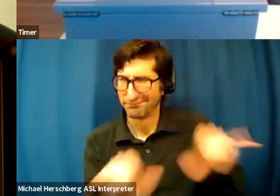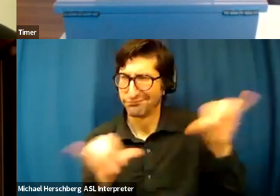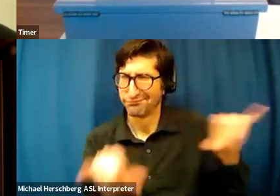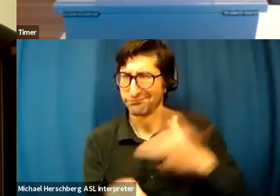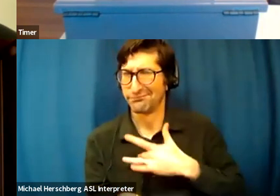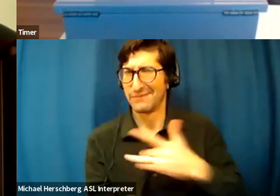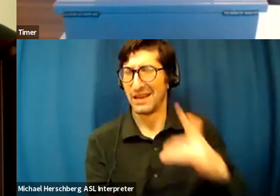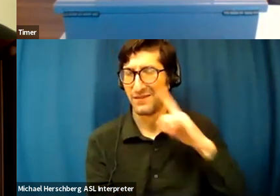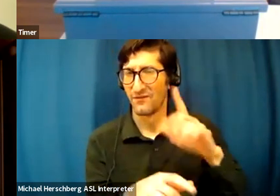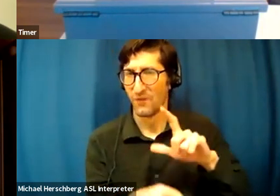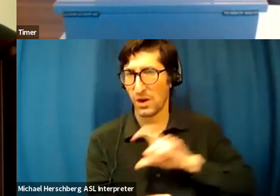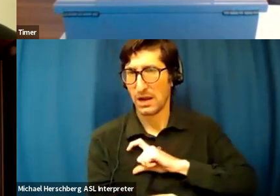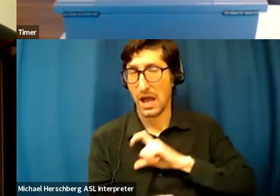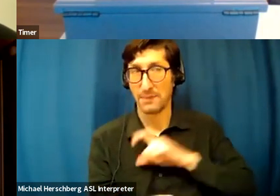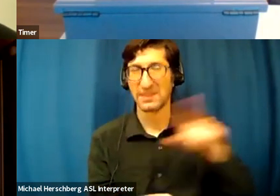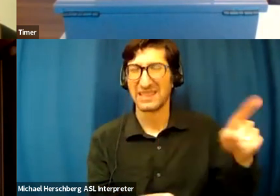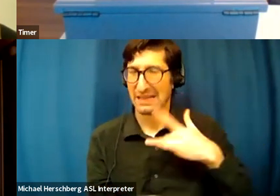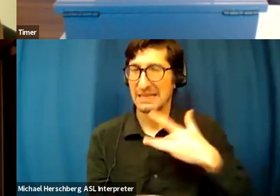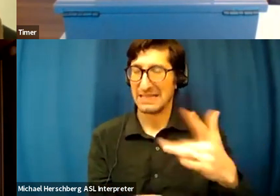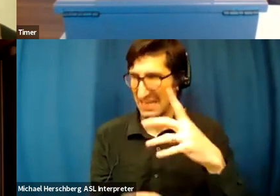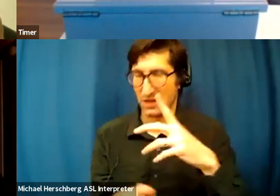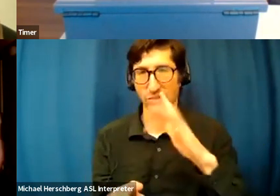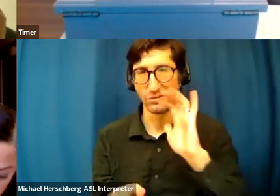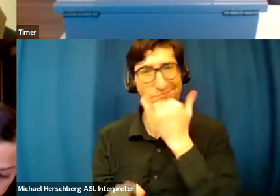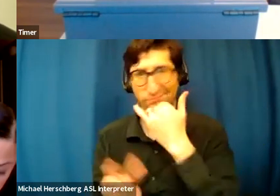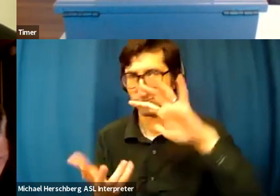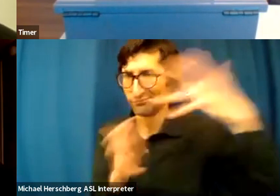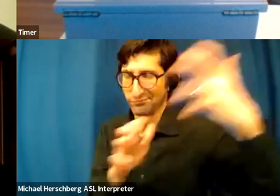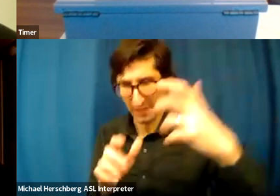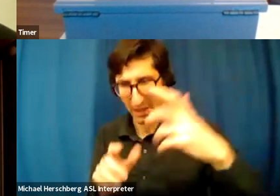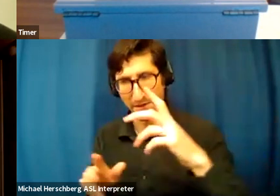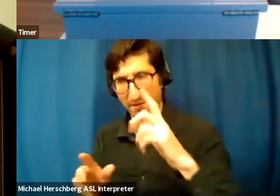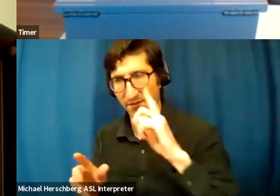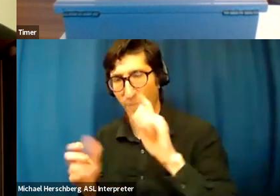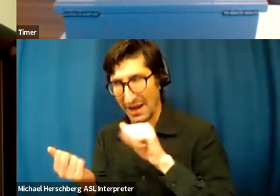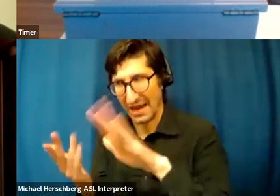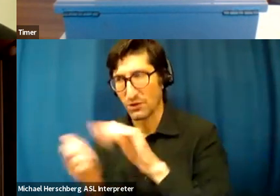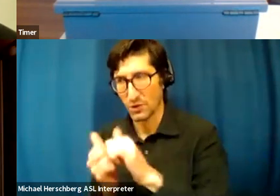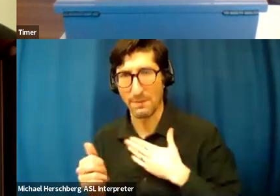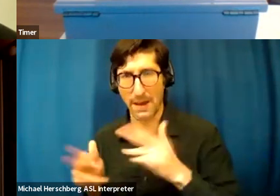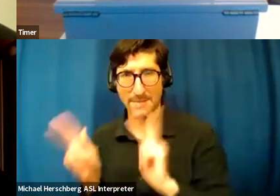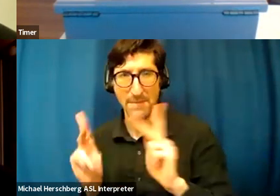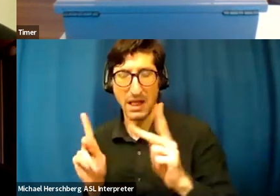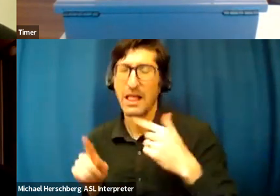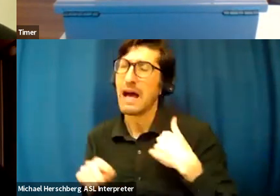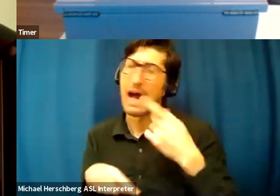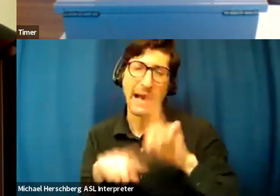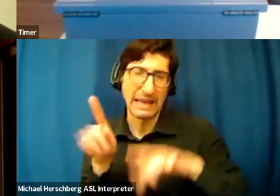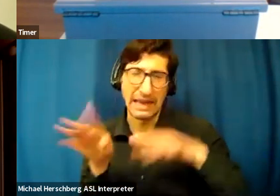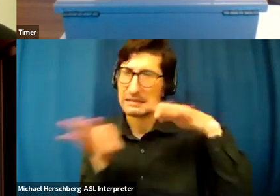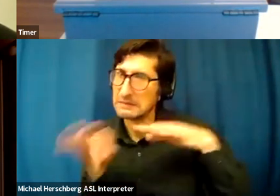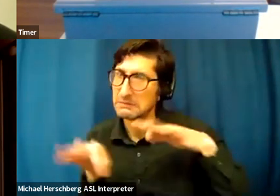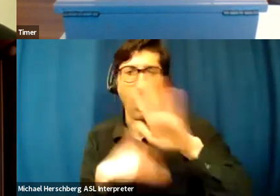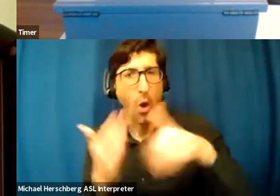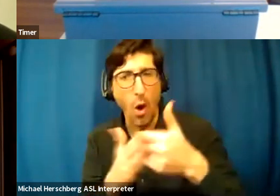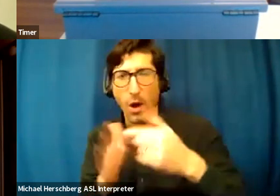has a representation of mishaps involving my people. Unfortunately, I cannot get into the countless negative things I've seen throughout